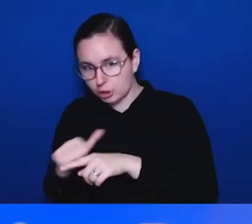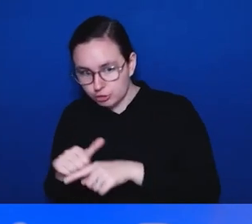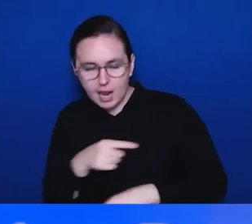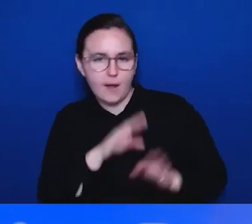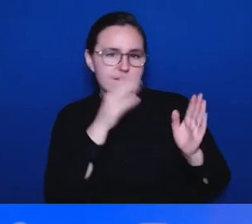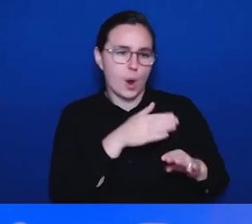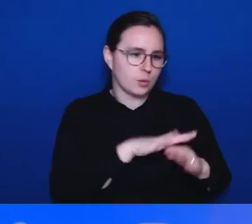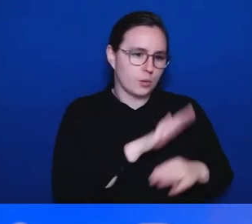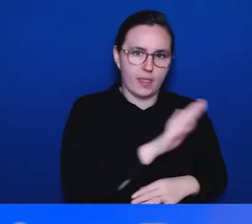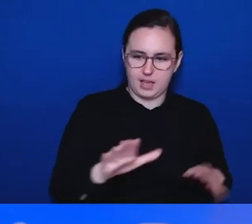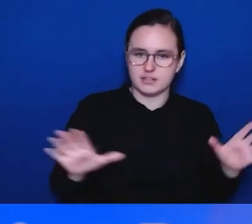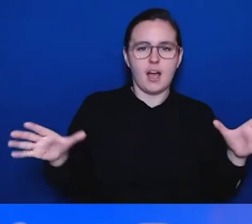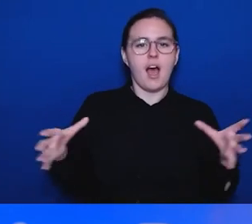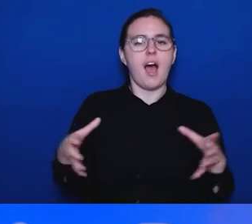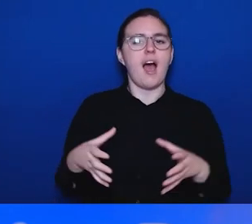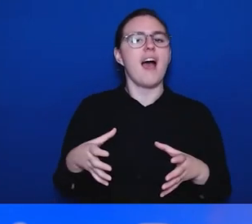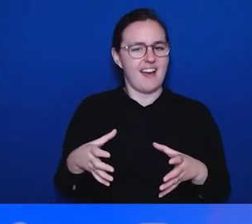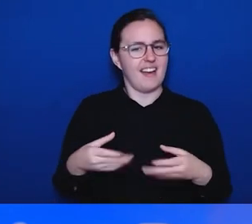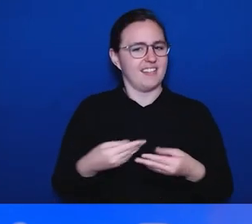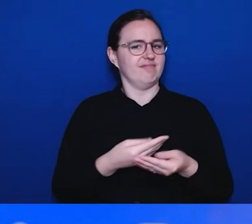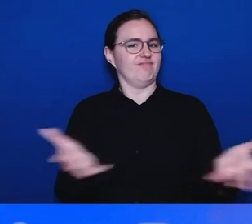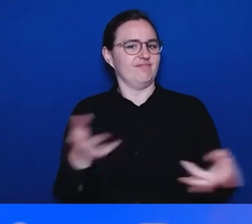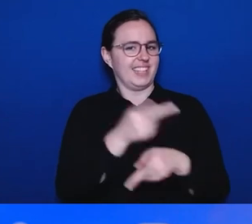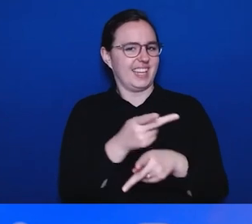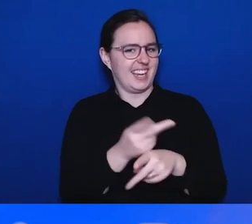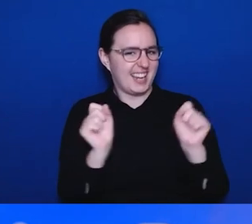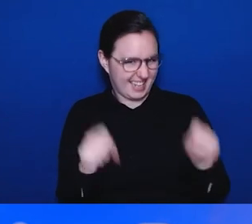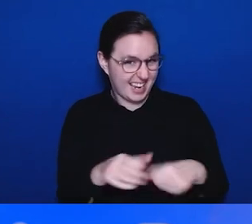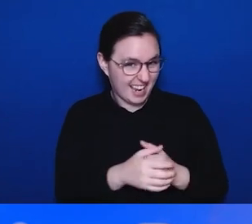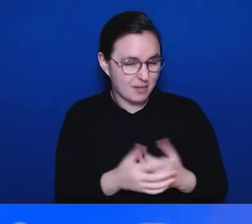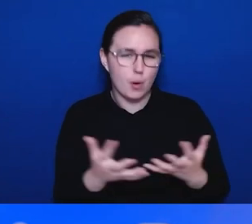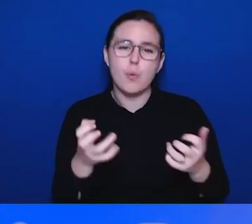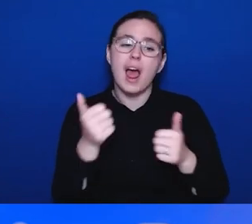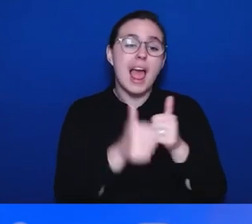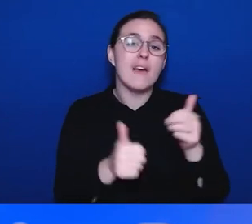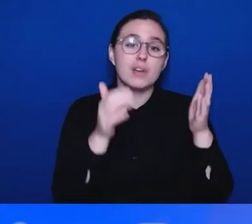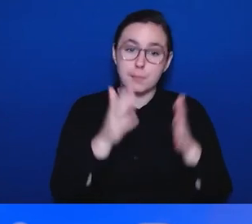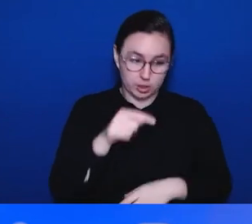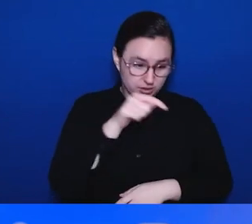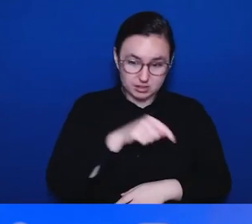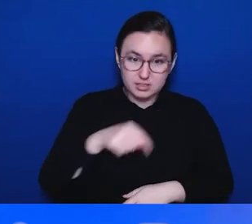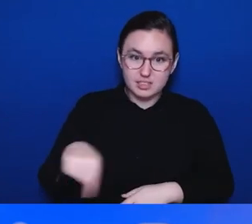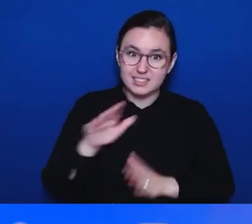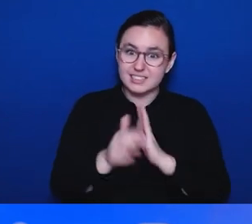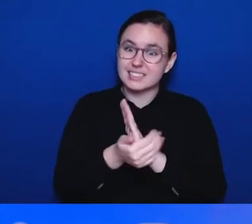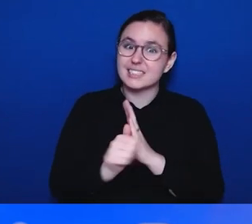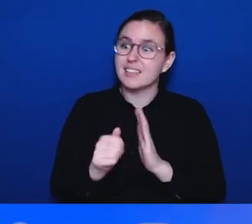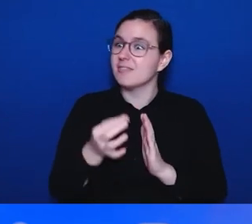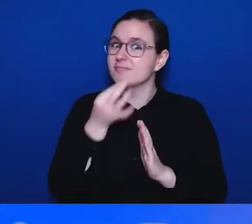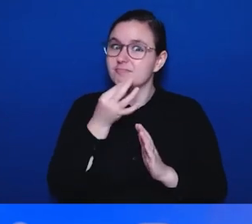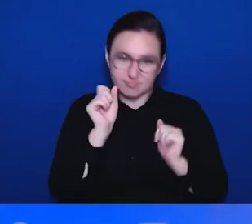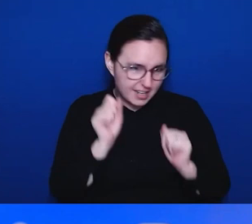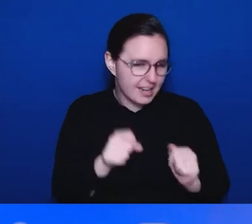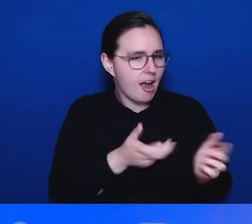really focusing on what they were trained on with the other health professionals supporting them, working on what they were trained on and using everybody to